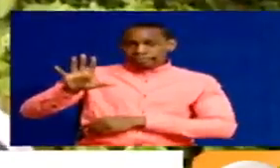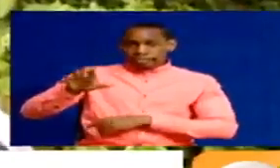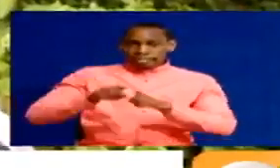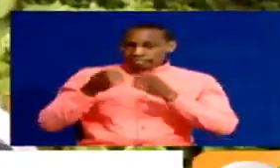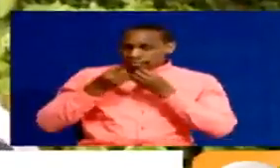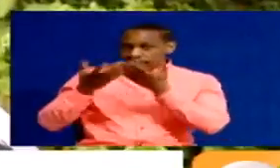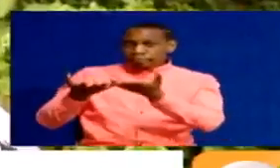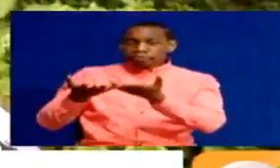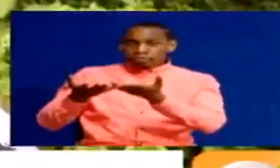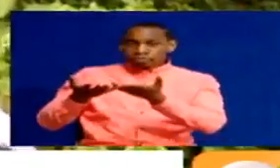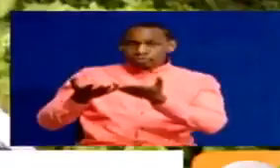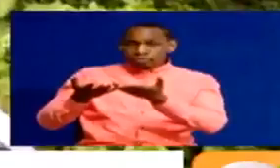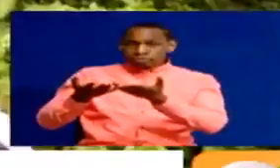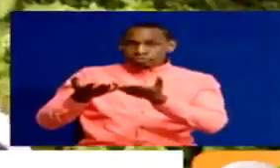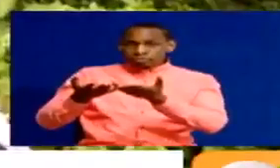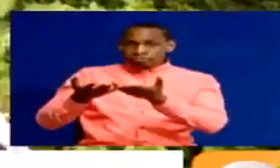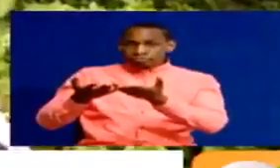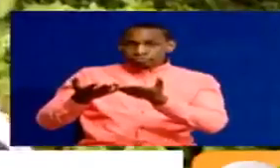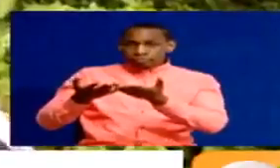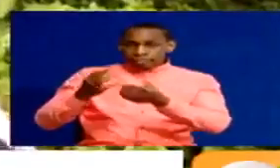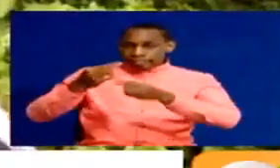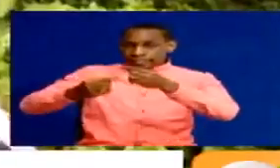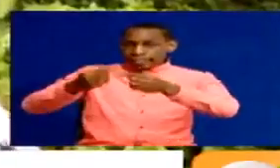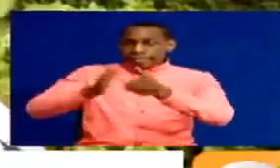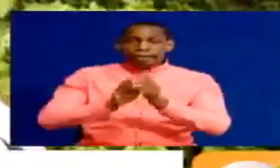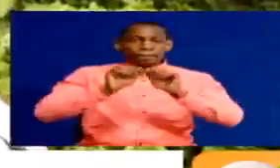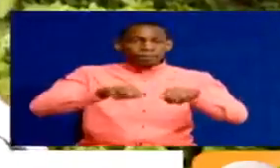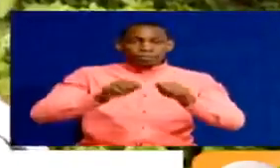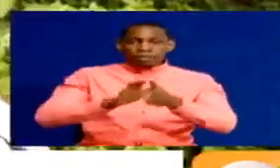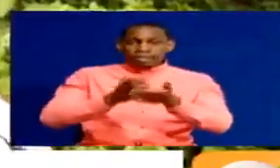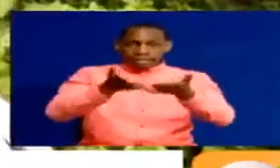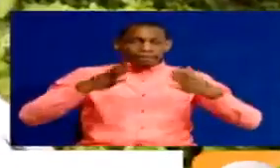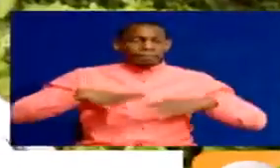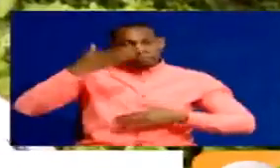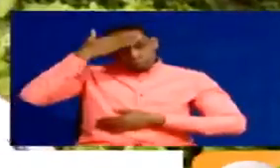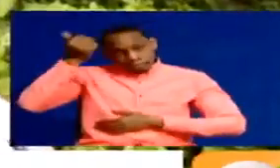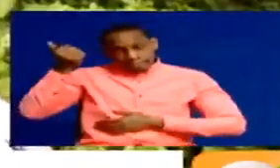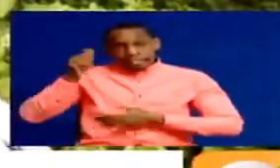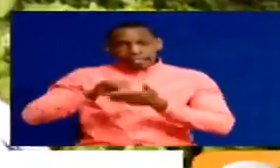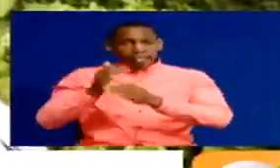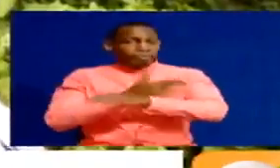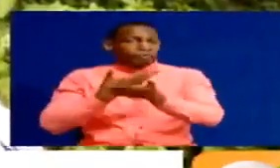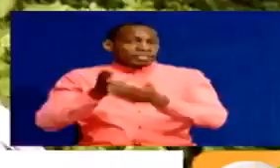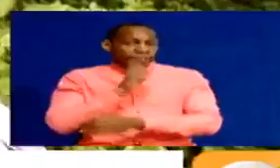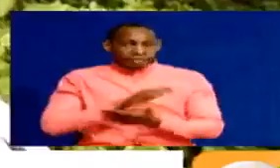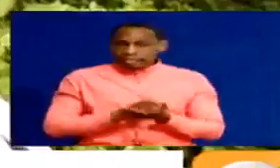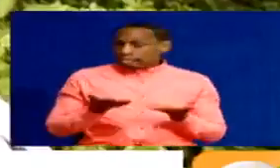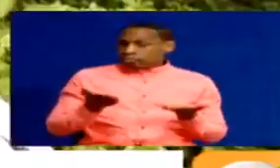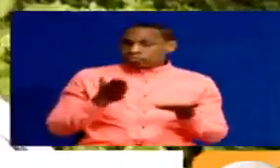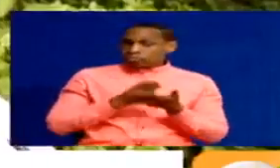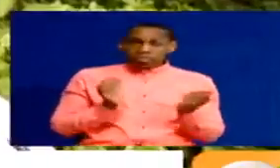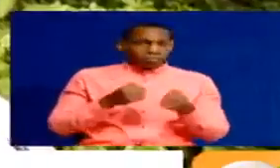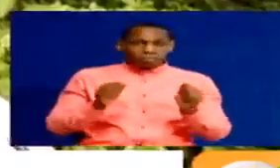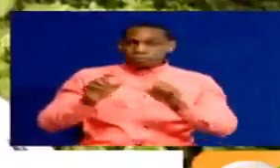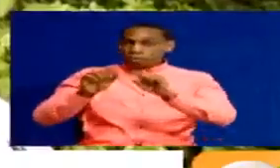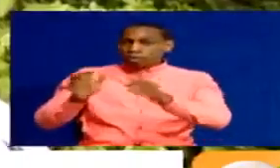those datas and has been carried along all the way. So it's possible for people to forget when you register. So really, you cannot